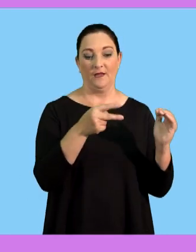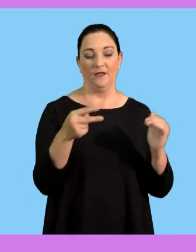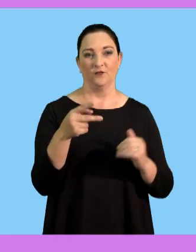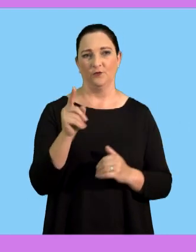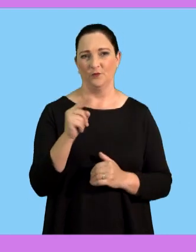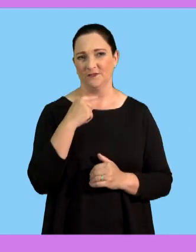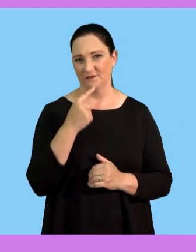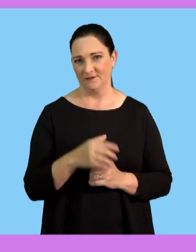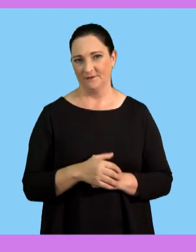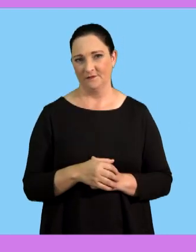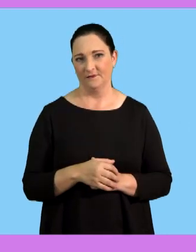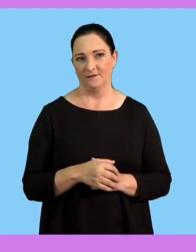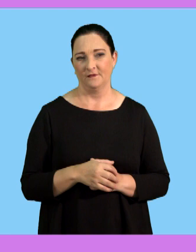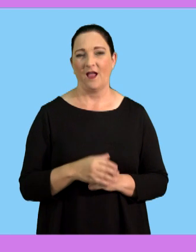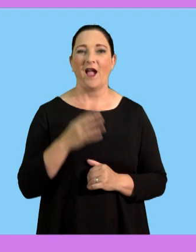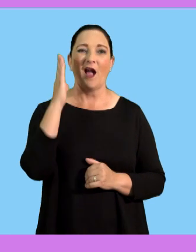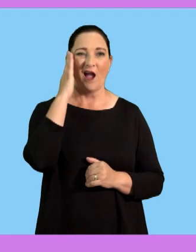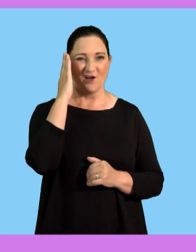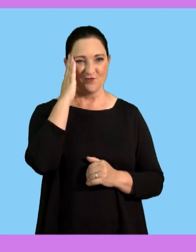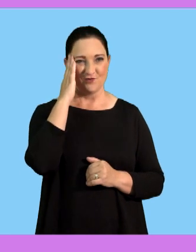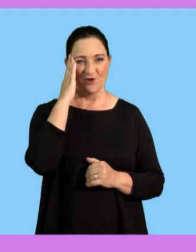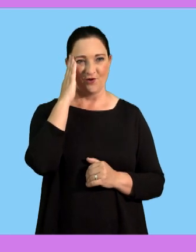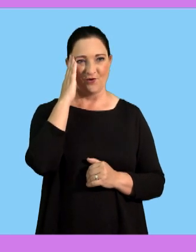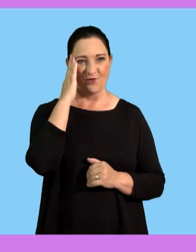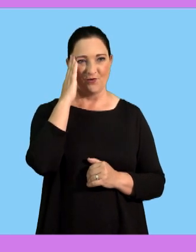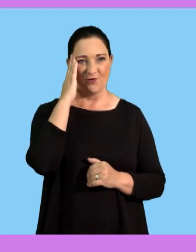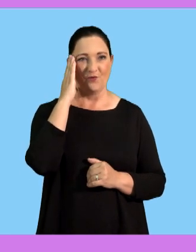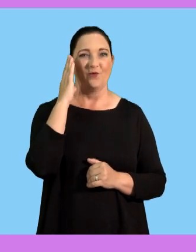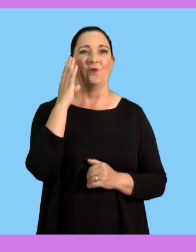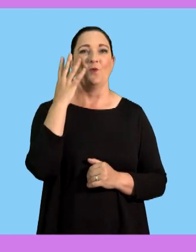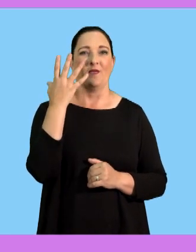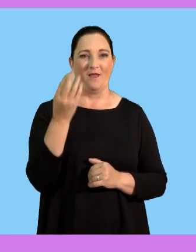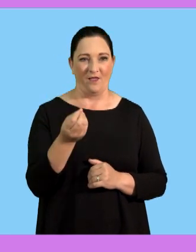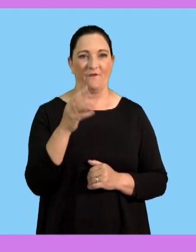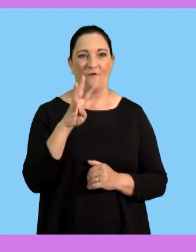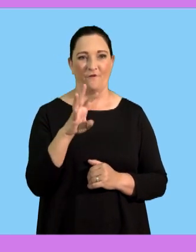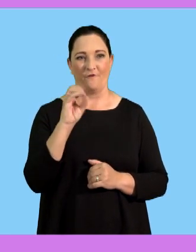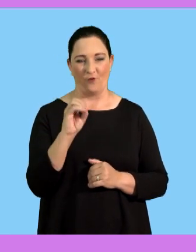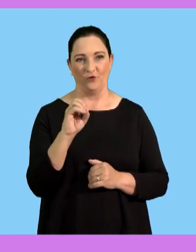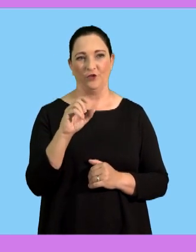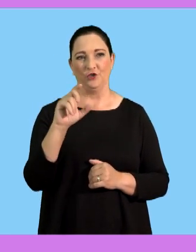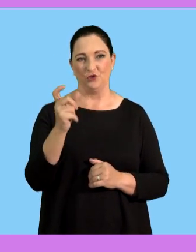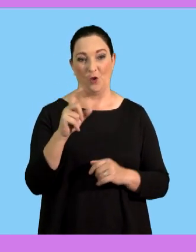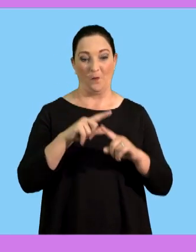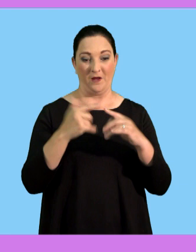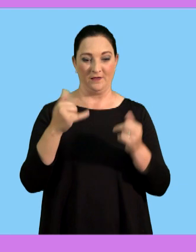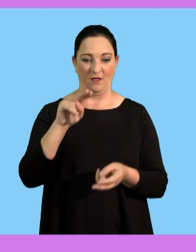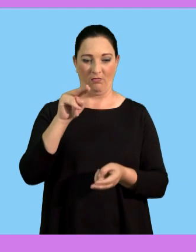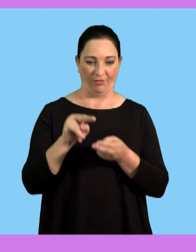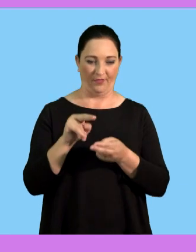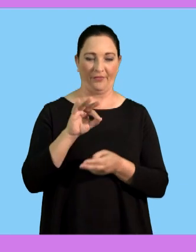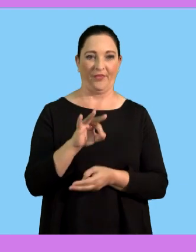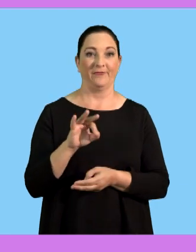therefore, I will look and say, okay, I no longer have 40 chocolates. I only have 38. So